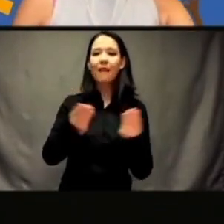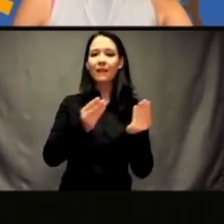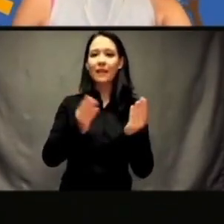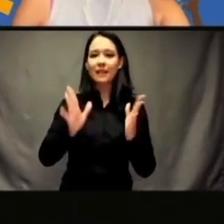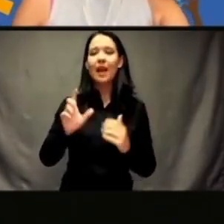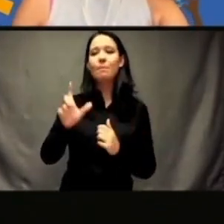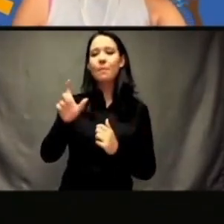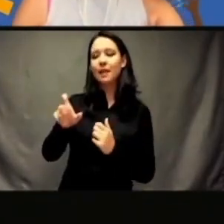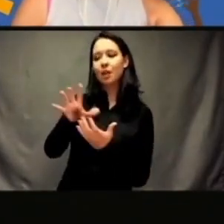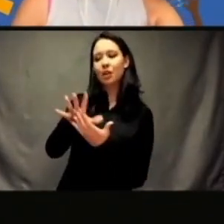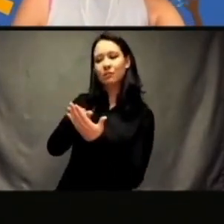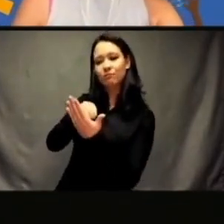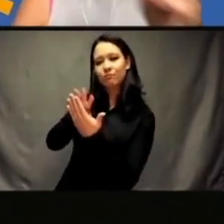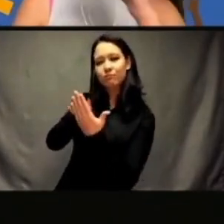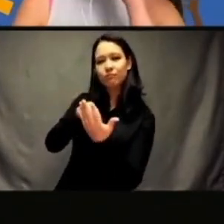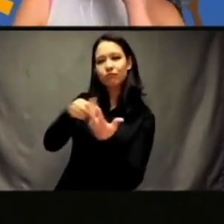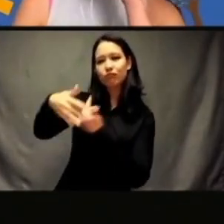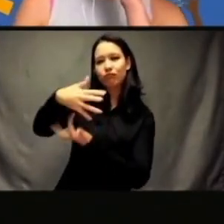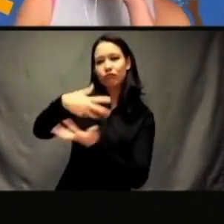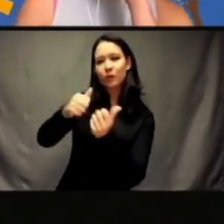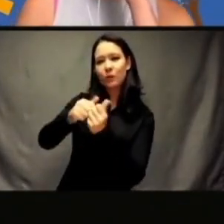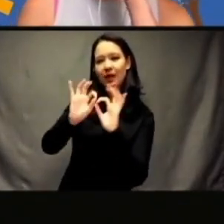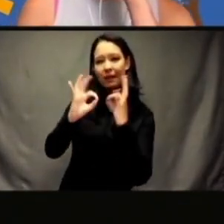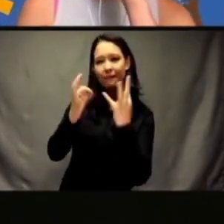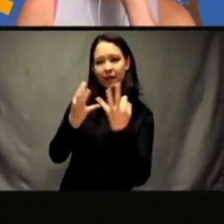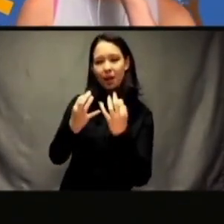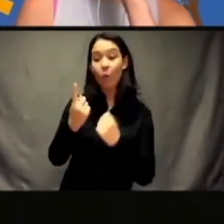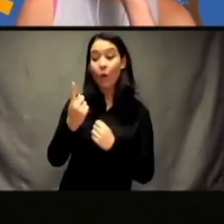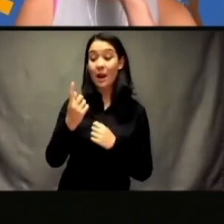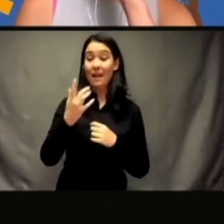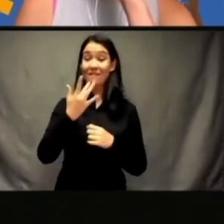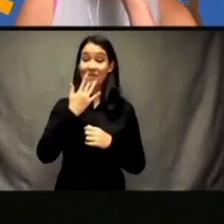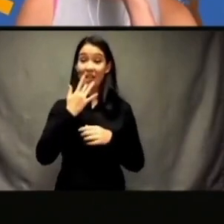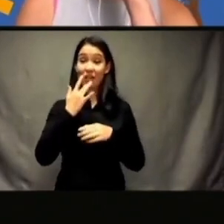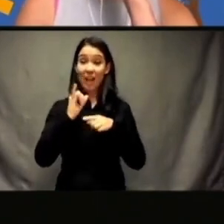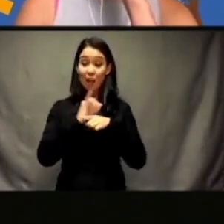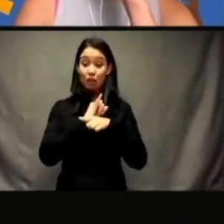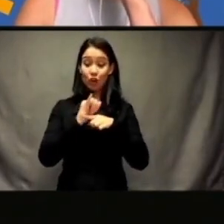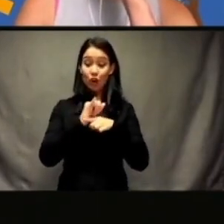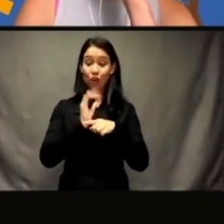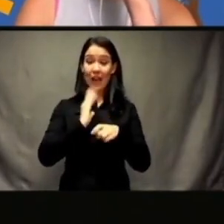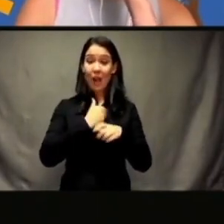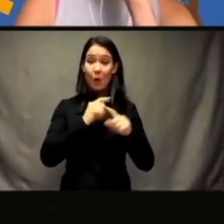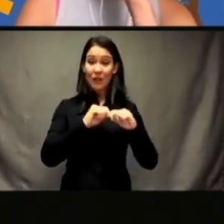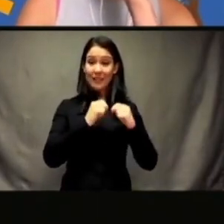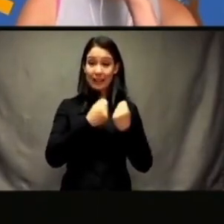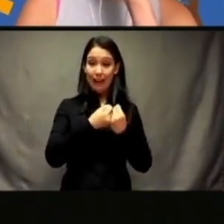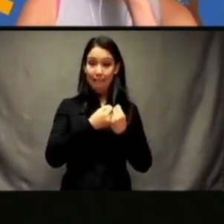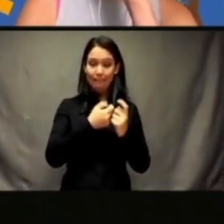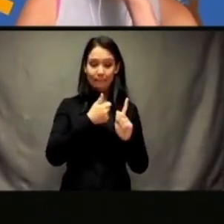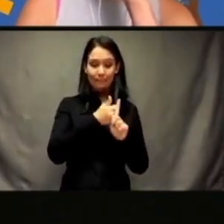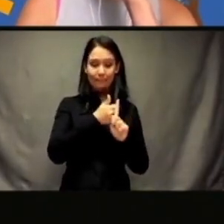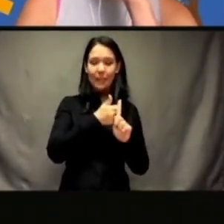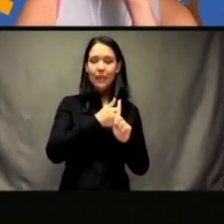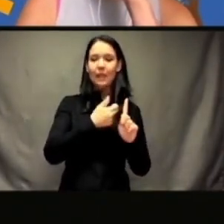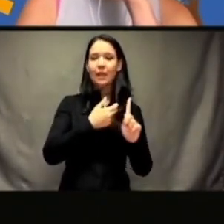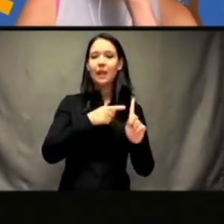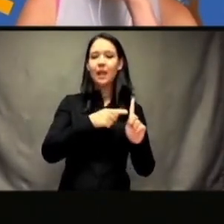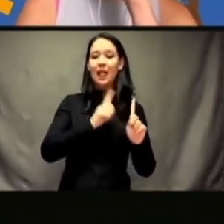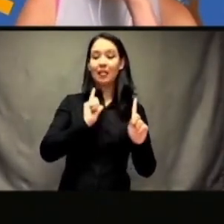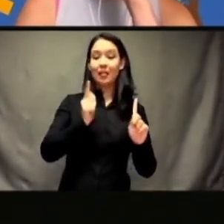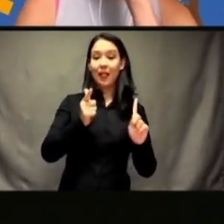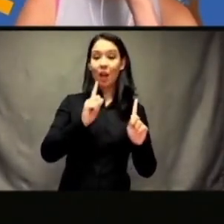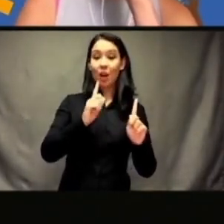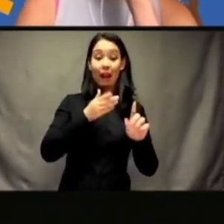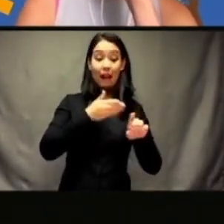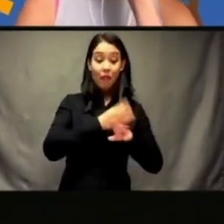families. One of my favorite interns on the team, he later after a workshop